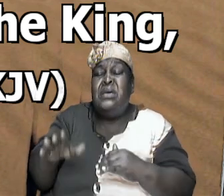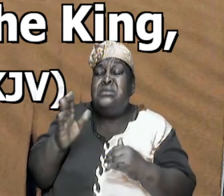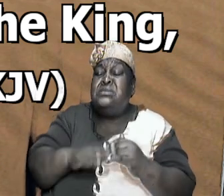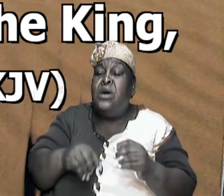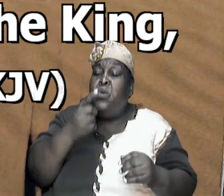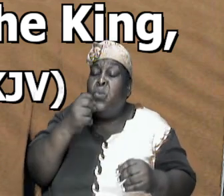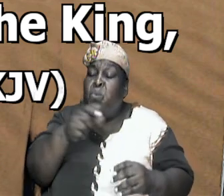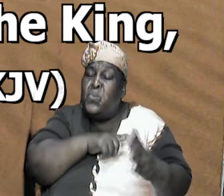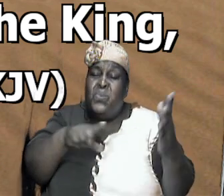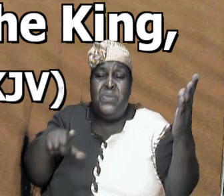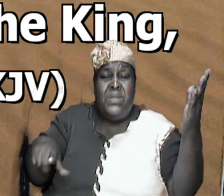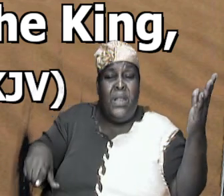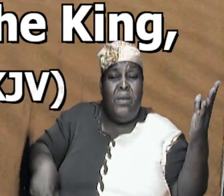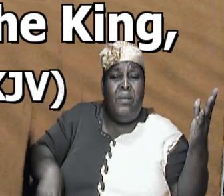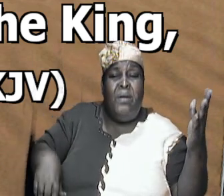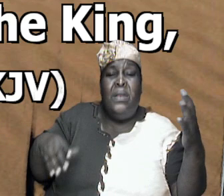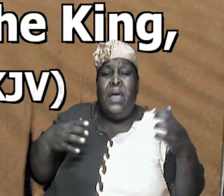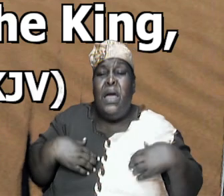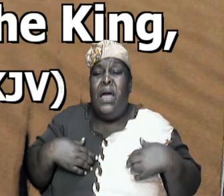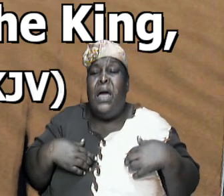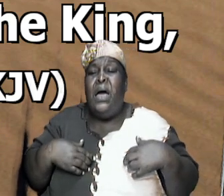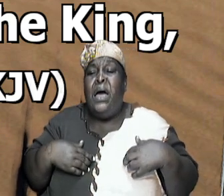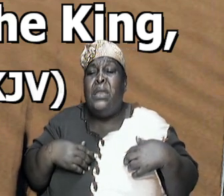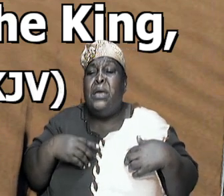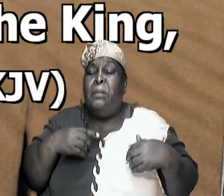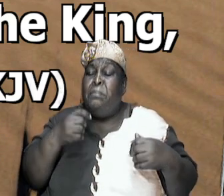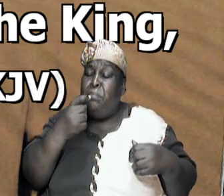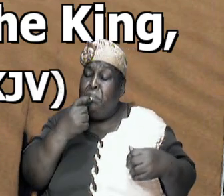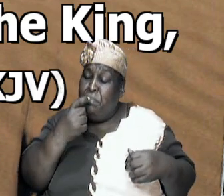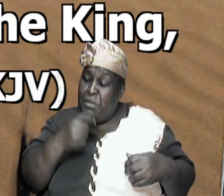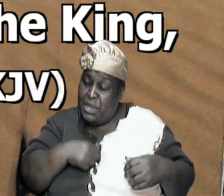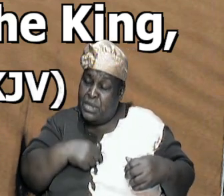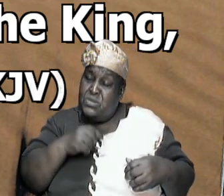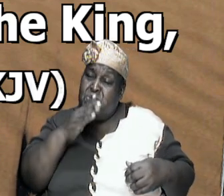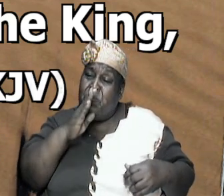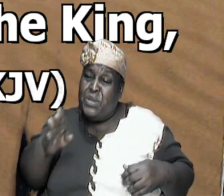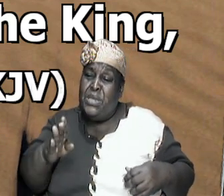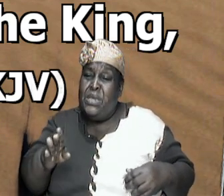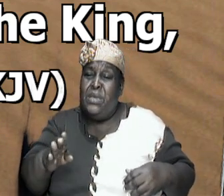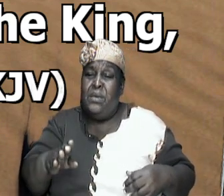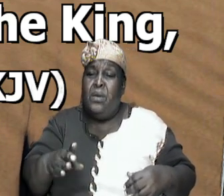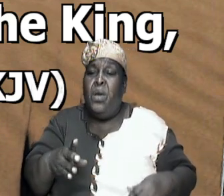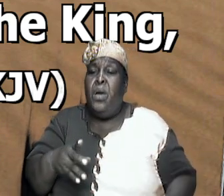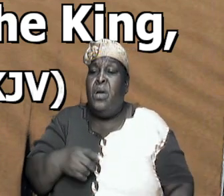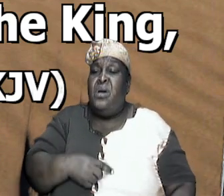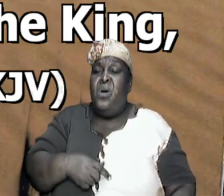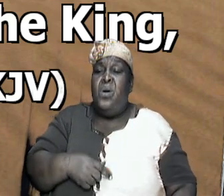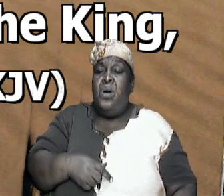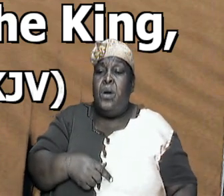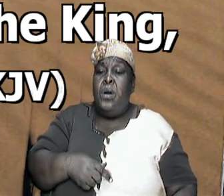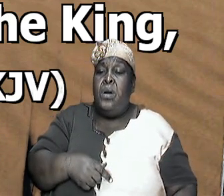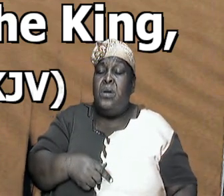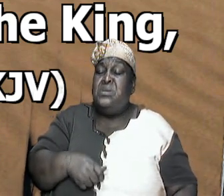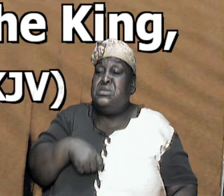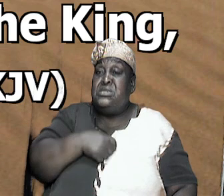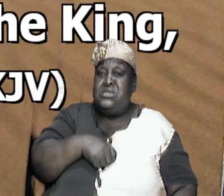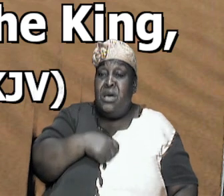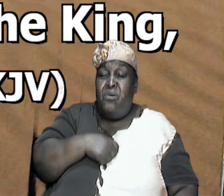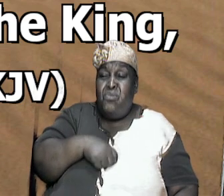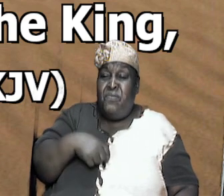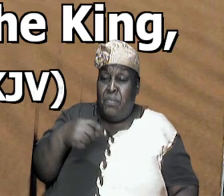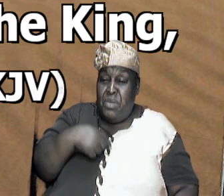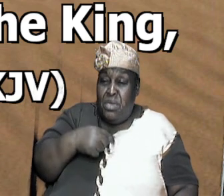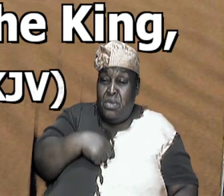the Lord had intended me to be. He said, woe is me because I am undone. He said, he went